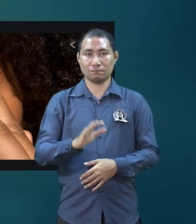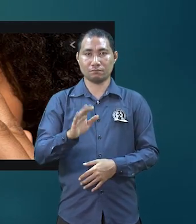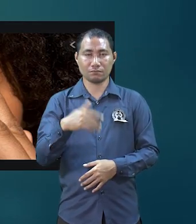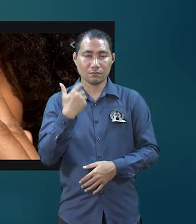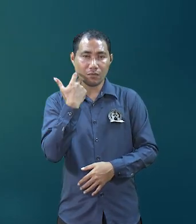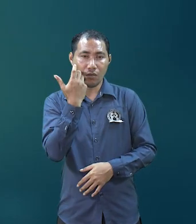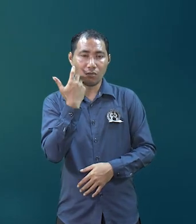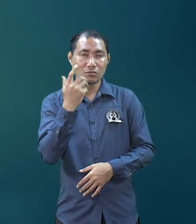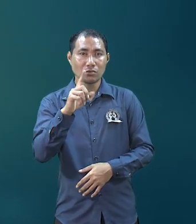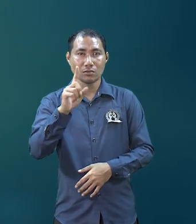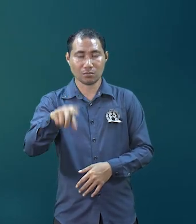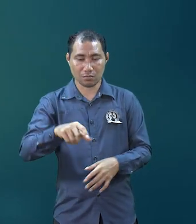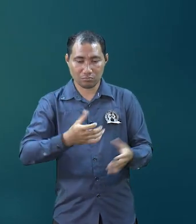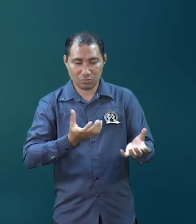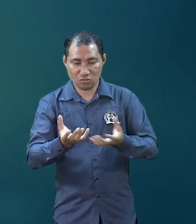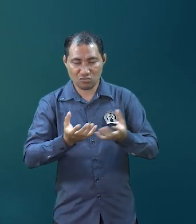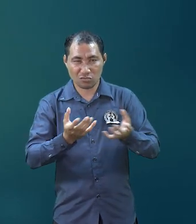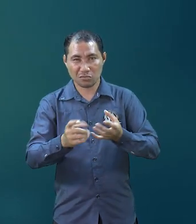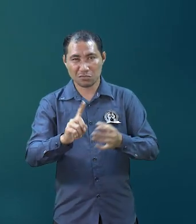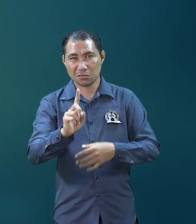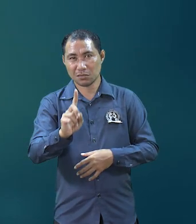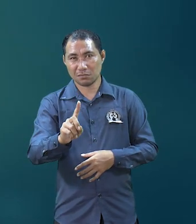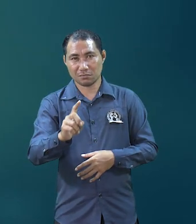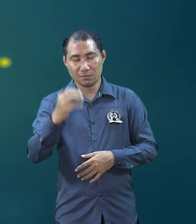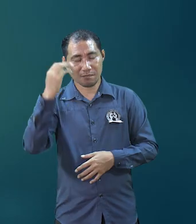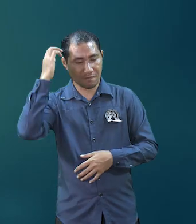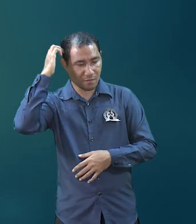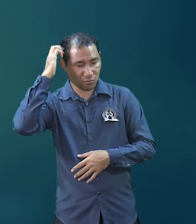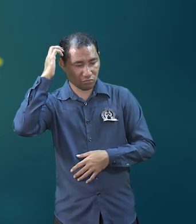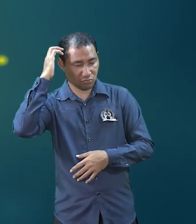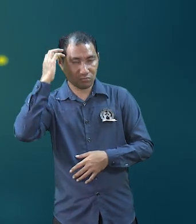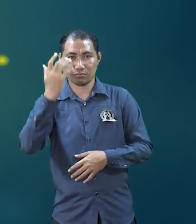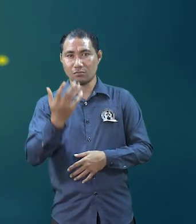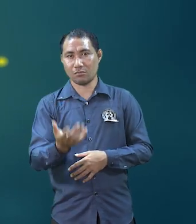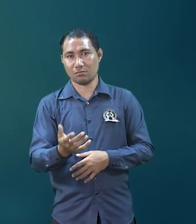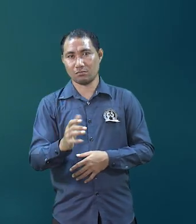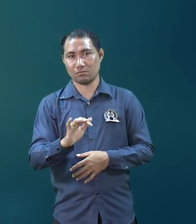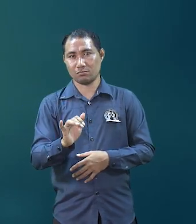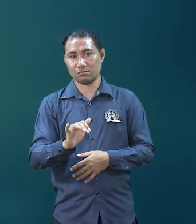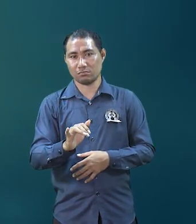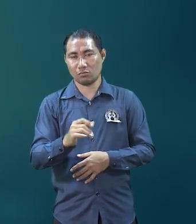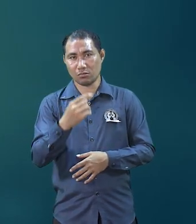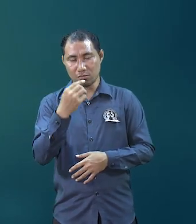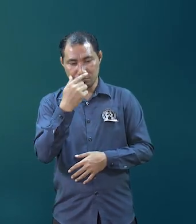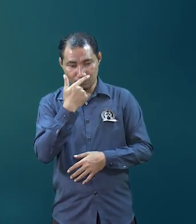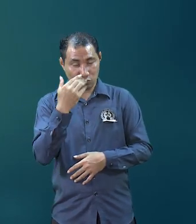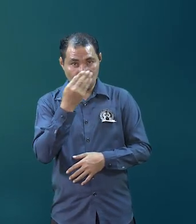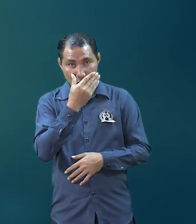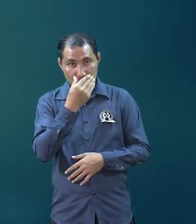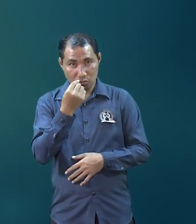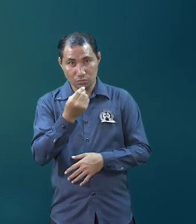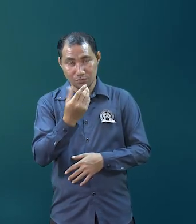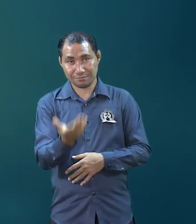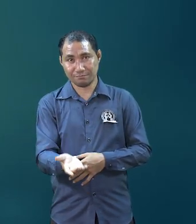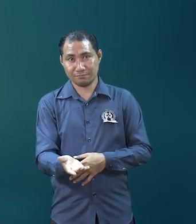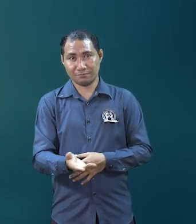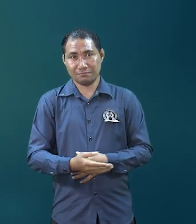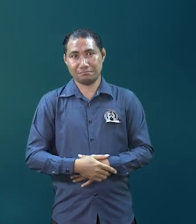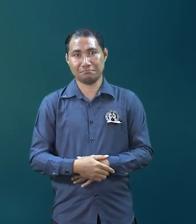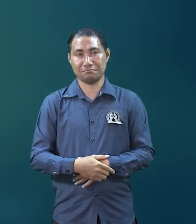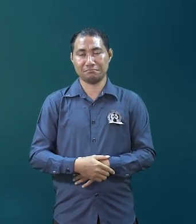asanya tātou e whaiwhai mea ai. Wale walu le ulu, solo le supe.